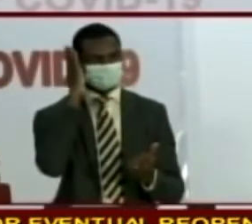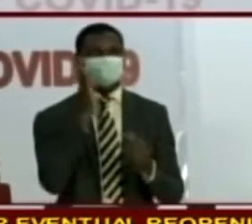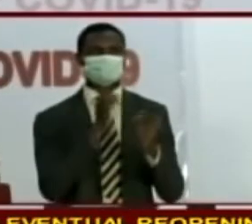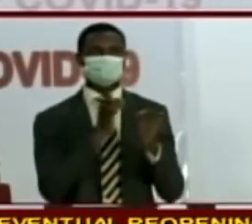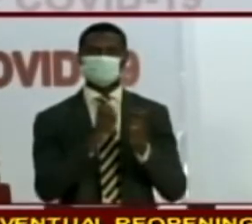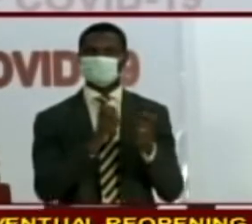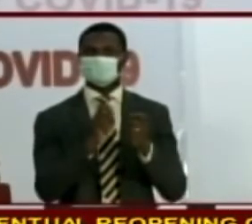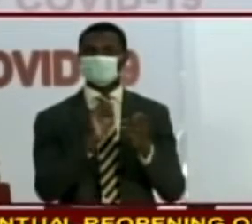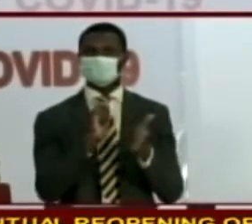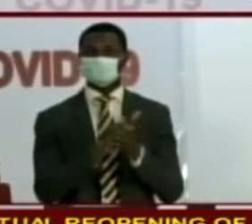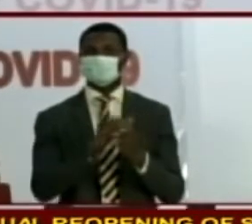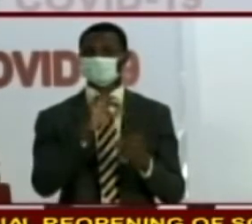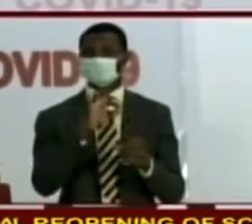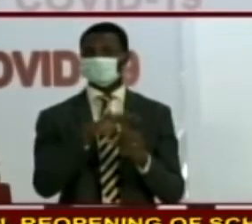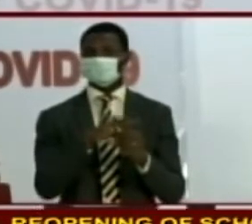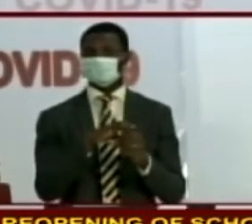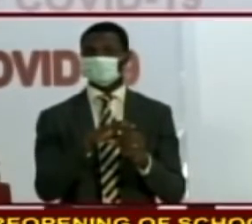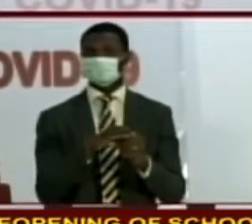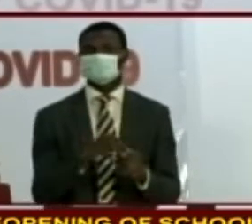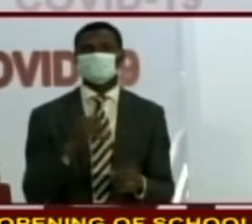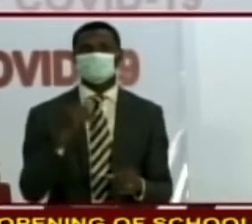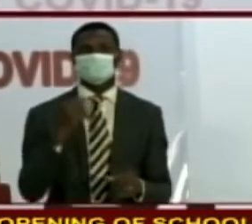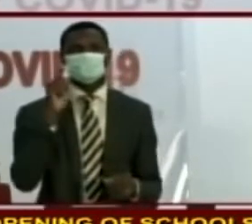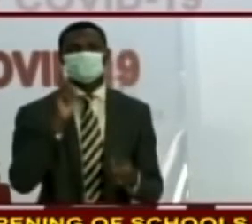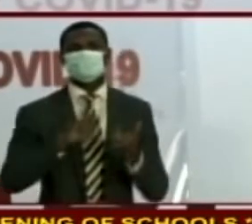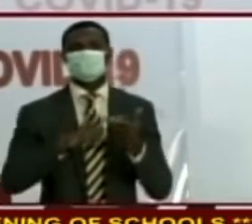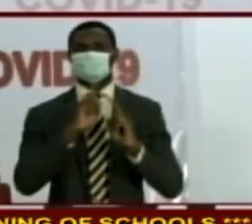of interest, to answer your question,